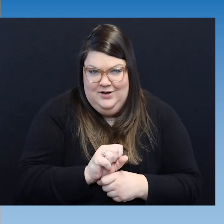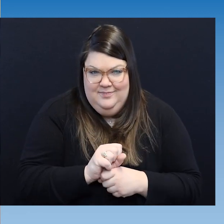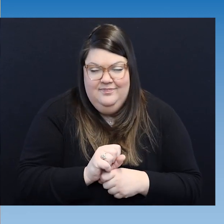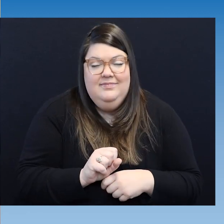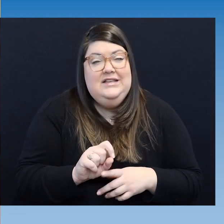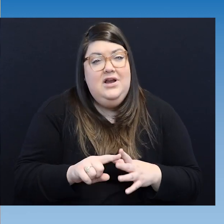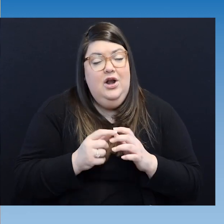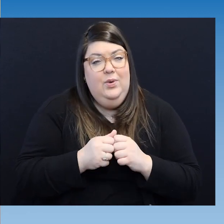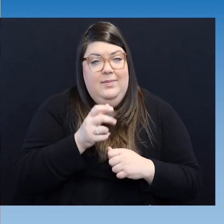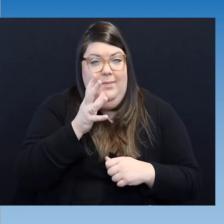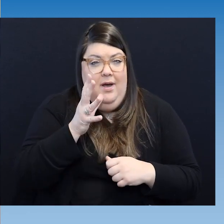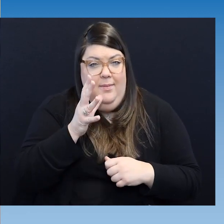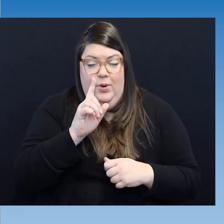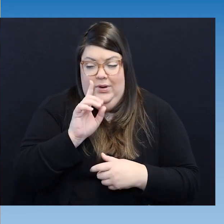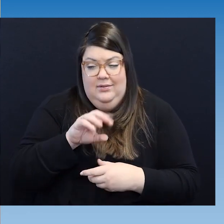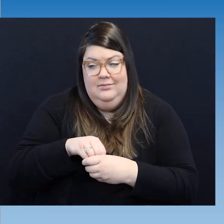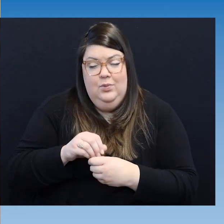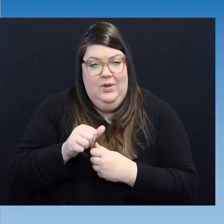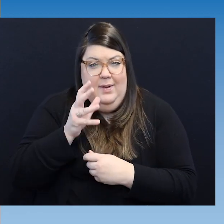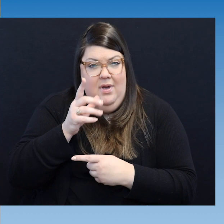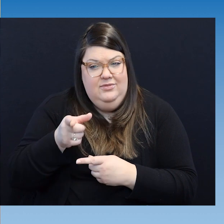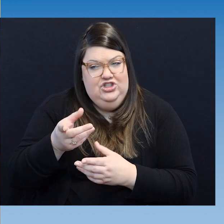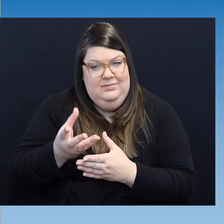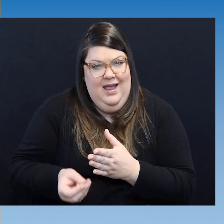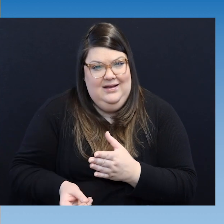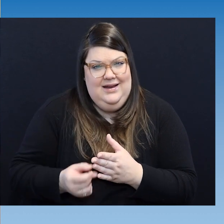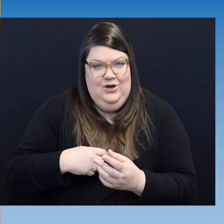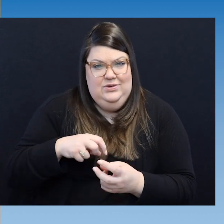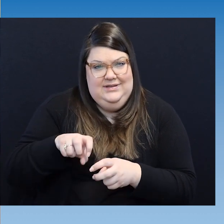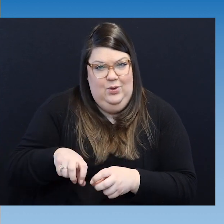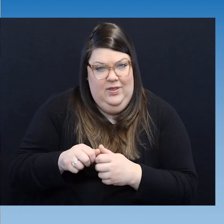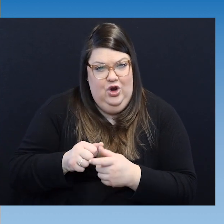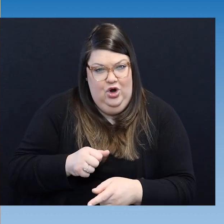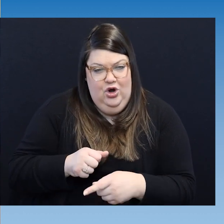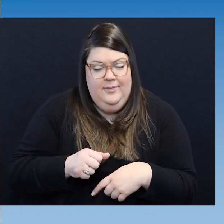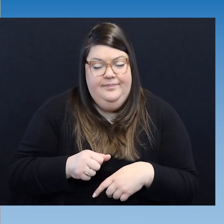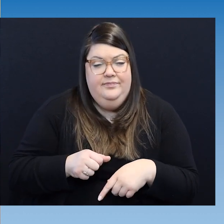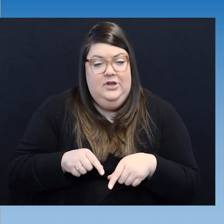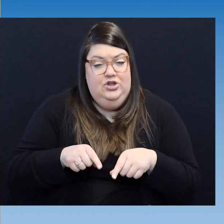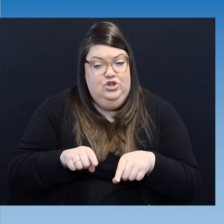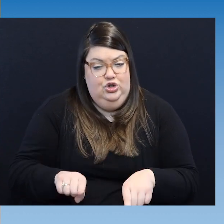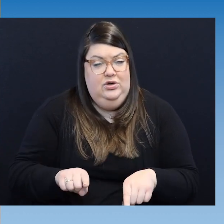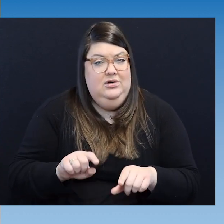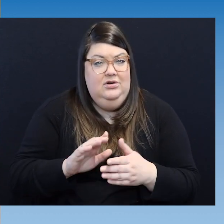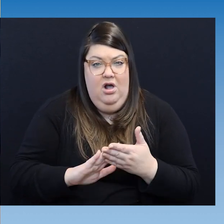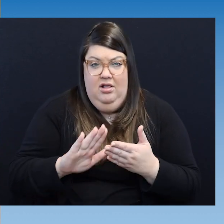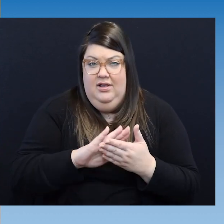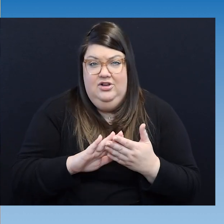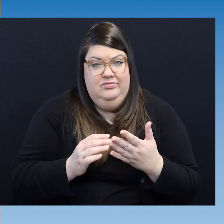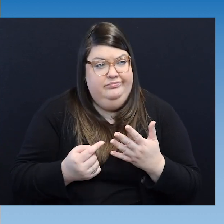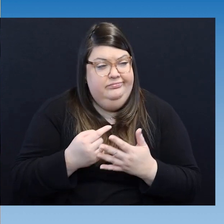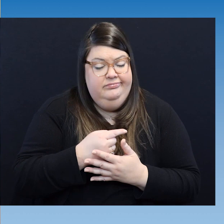with my mom. I really got into it with my mom when she passed. I had to sit with her. And all through college, I always did it all